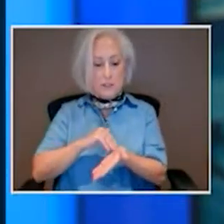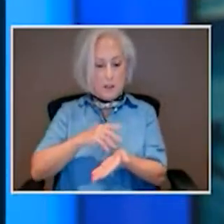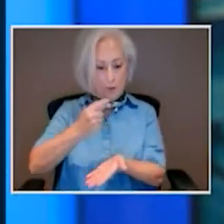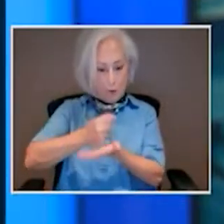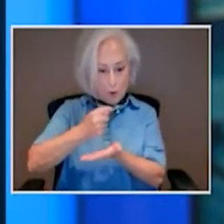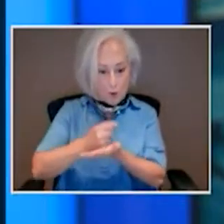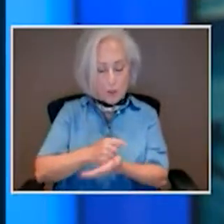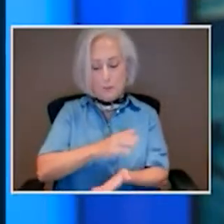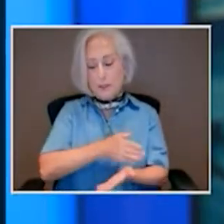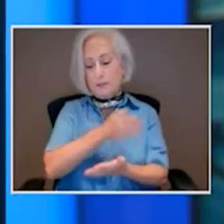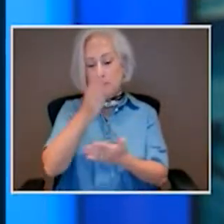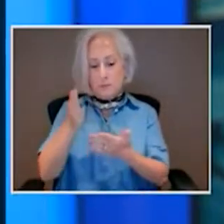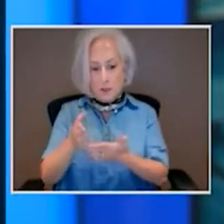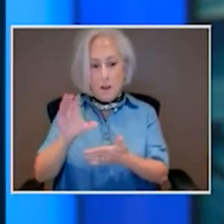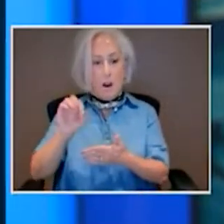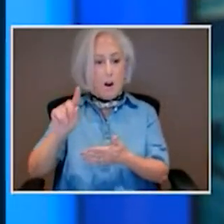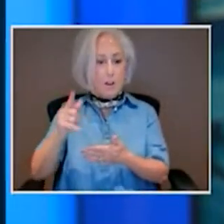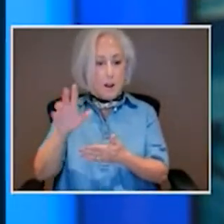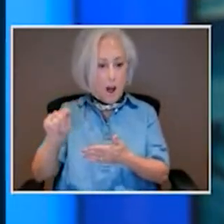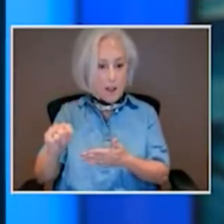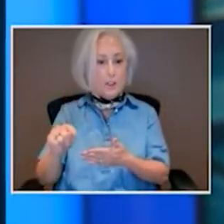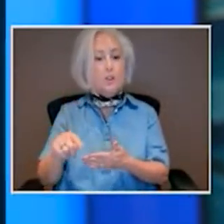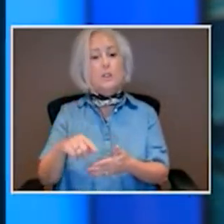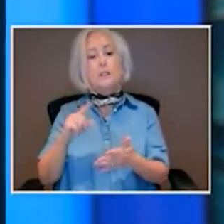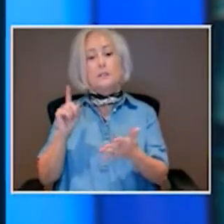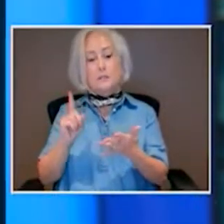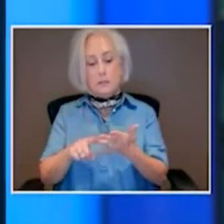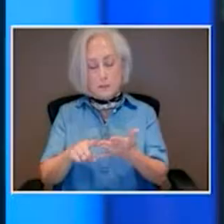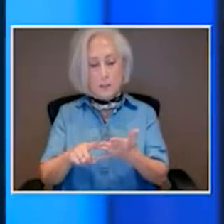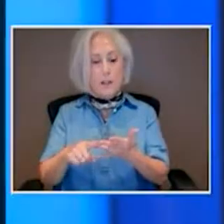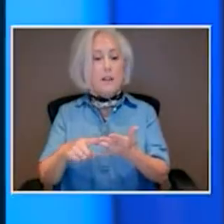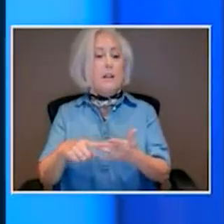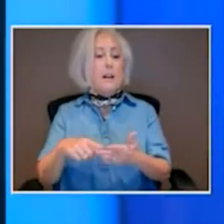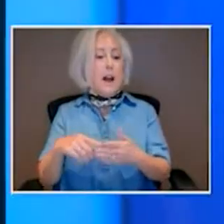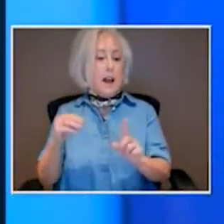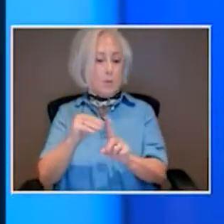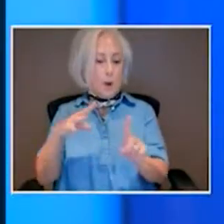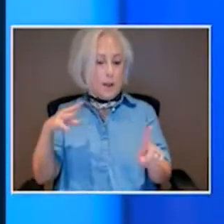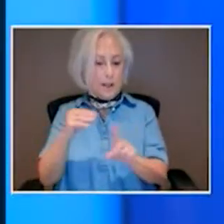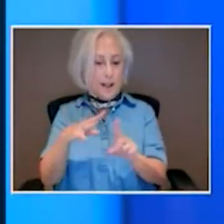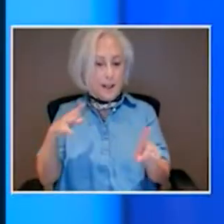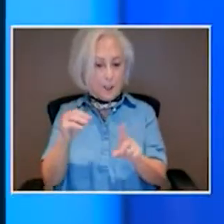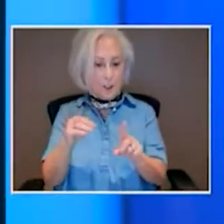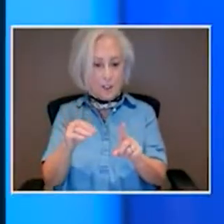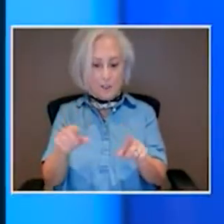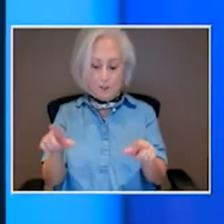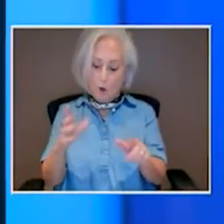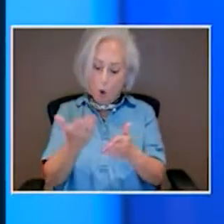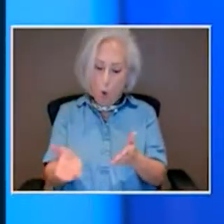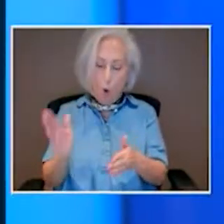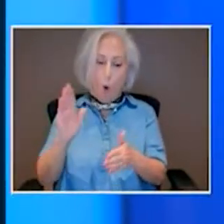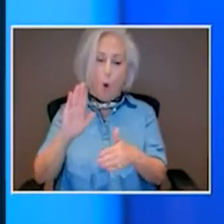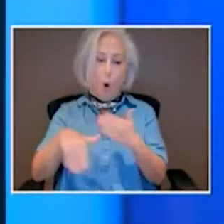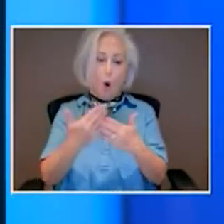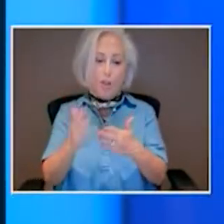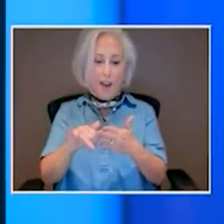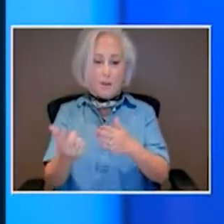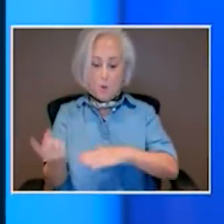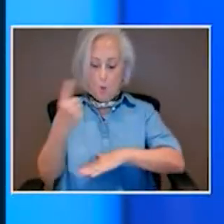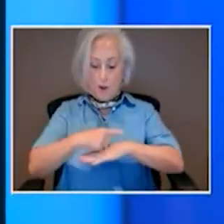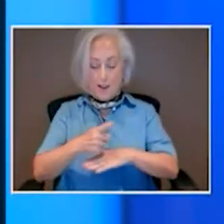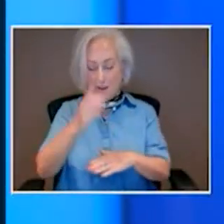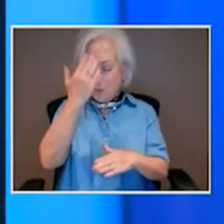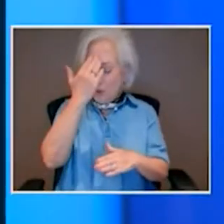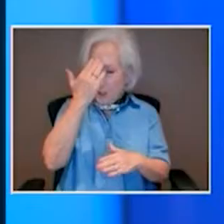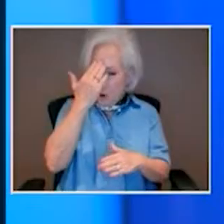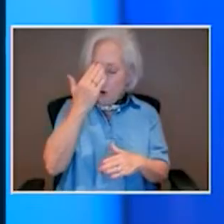oncologist, and the radiation oncologist in sequence all in one day. Although we recognize it can be a long emotional day, but it will